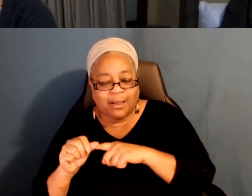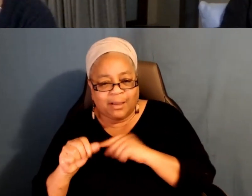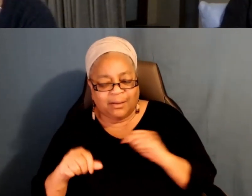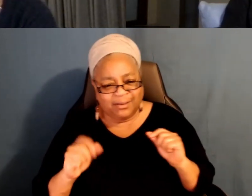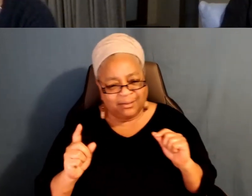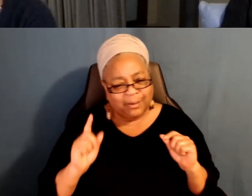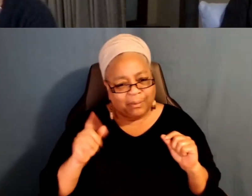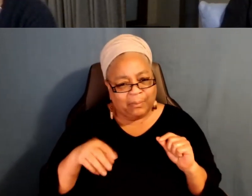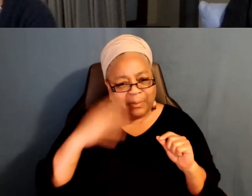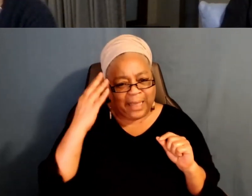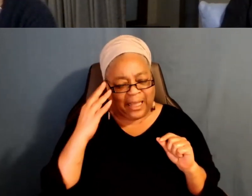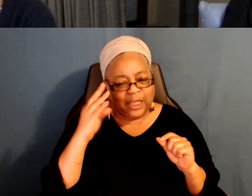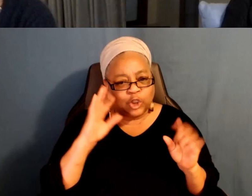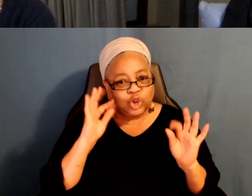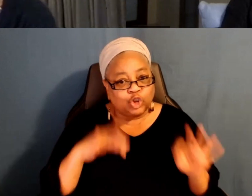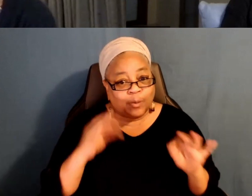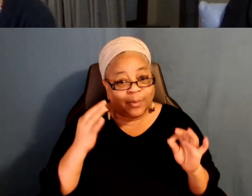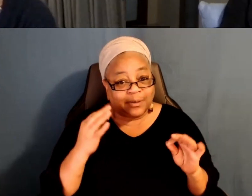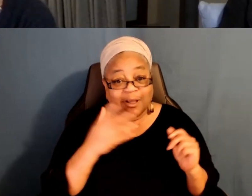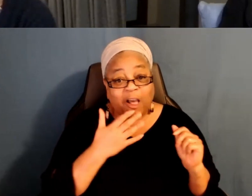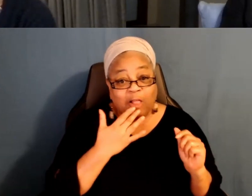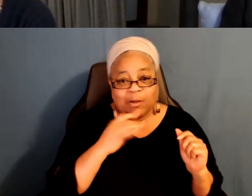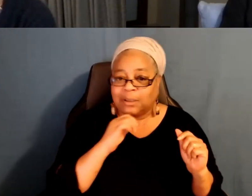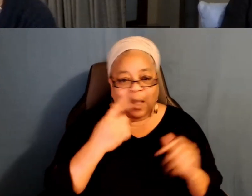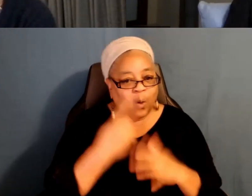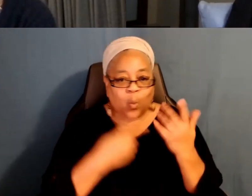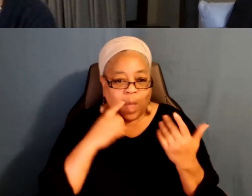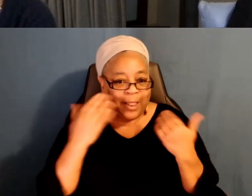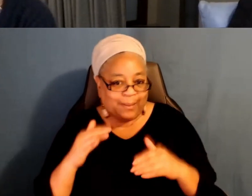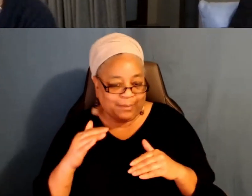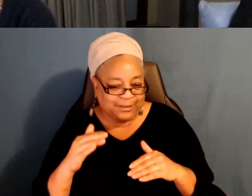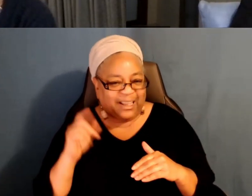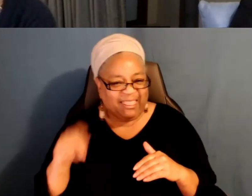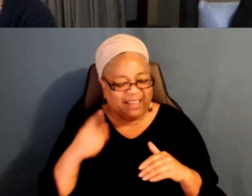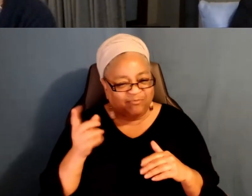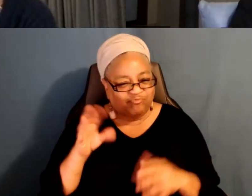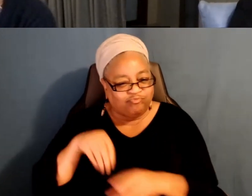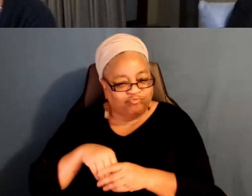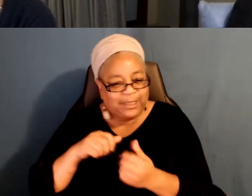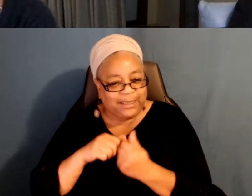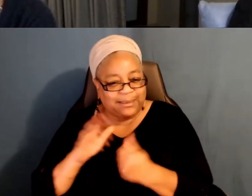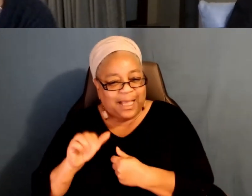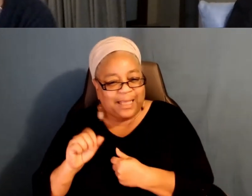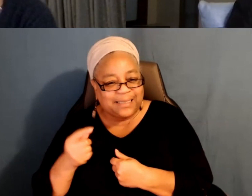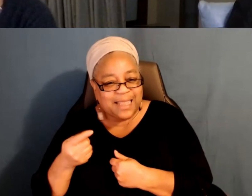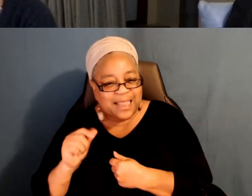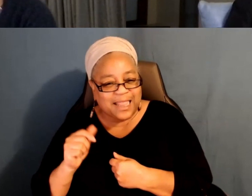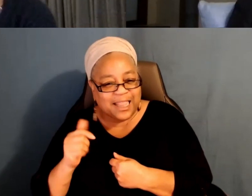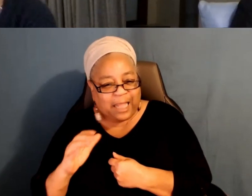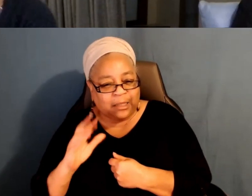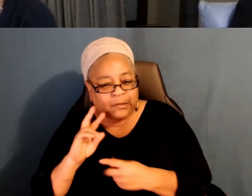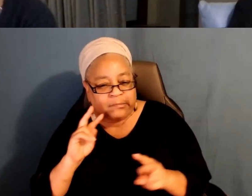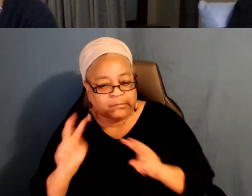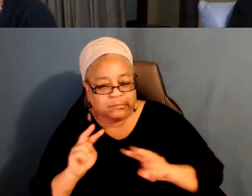what limits it. And Michel and the aesthetic and critical practices of Black film. So those are my